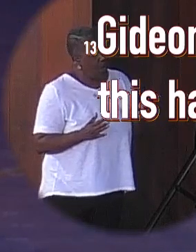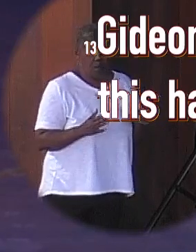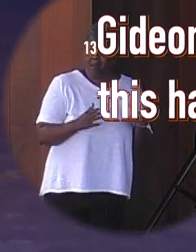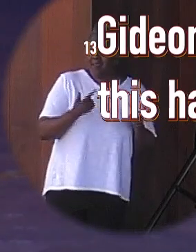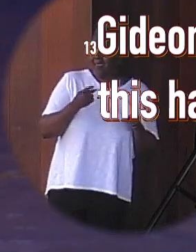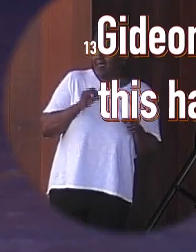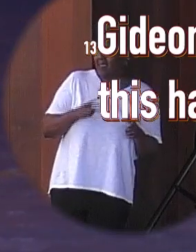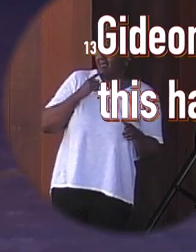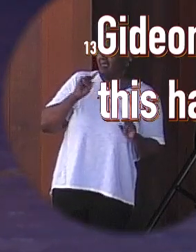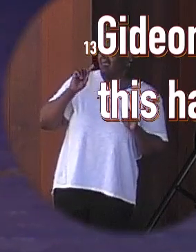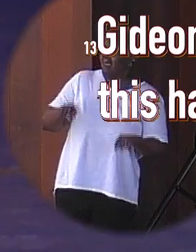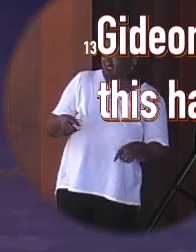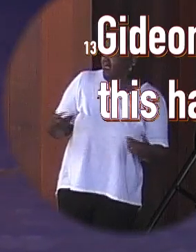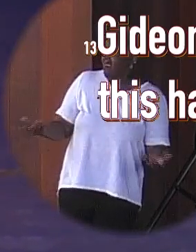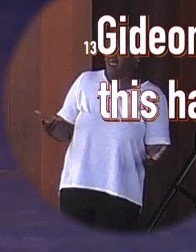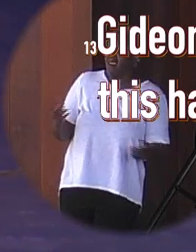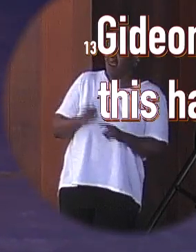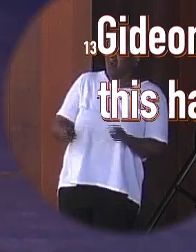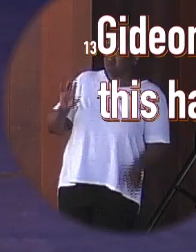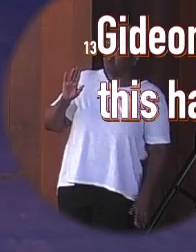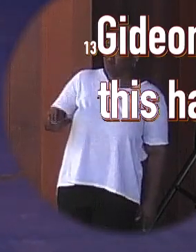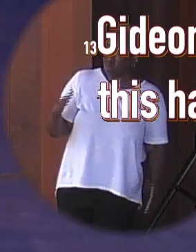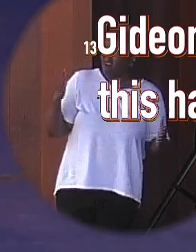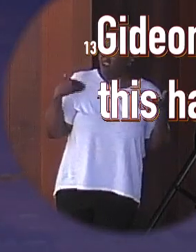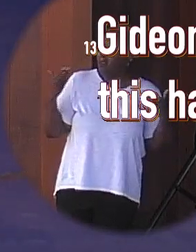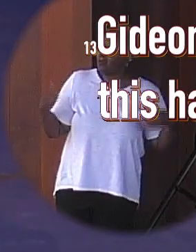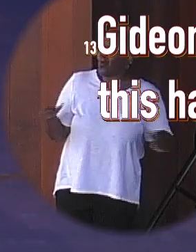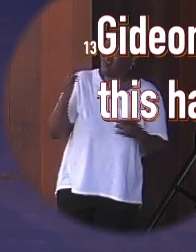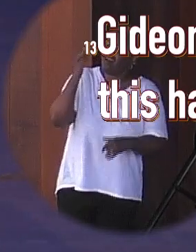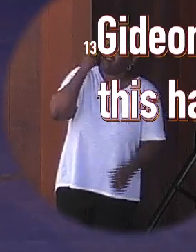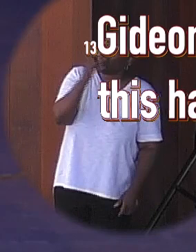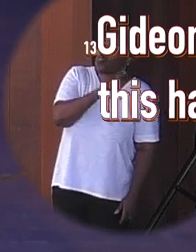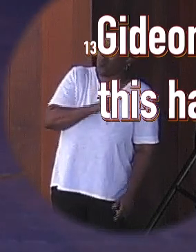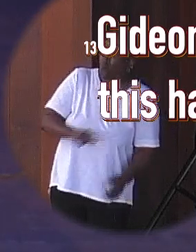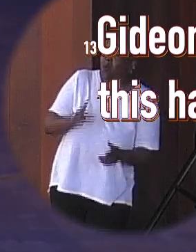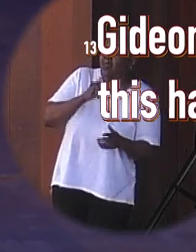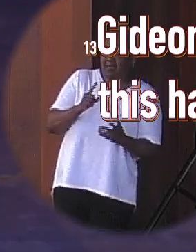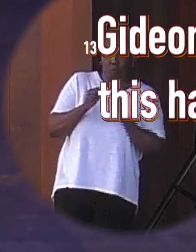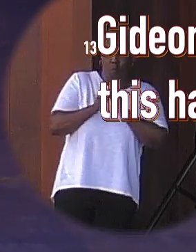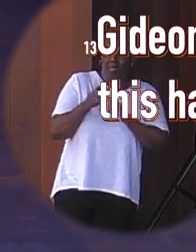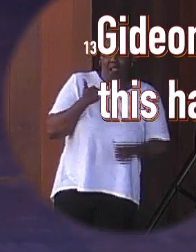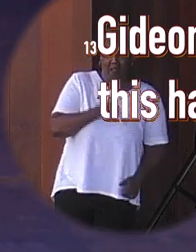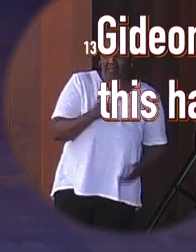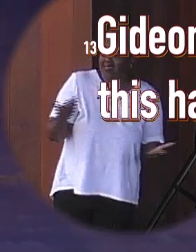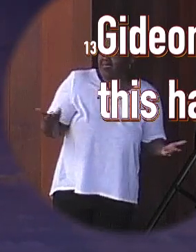Gideon answered him, "But sir, if the Lord is with